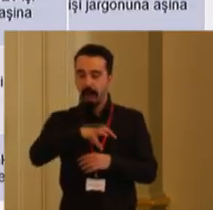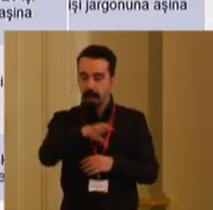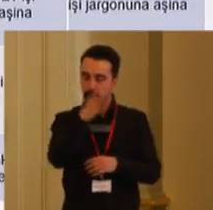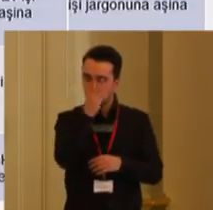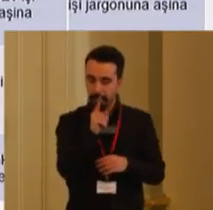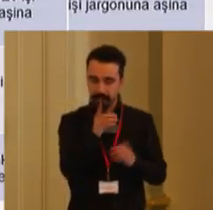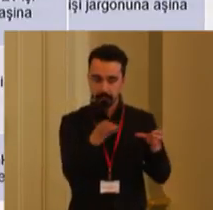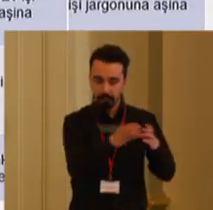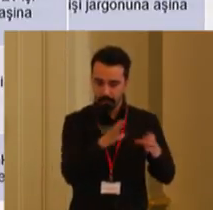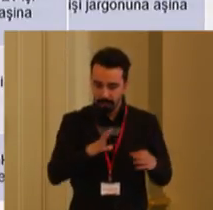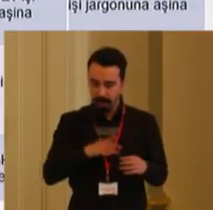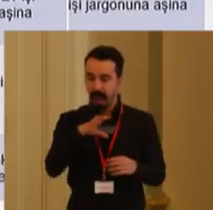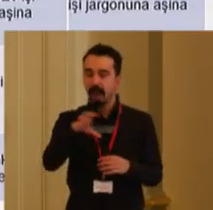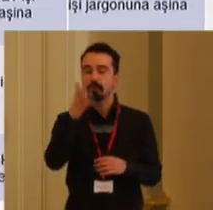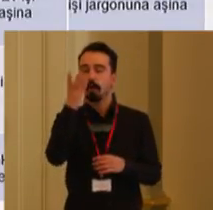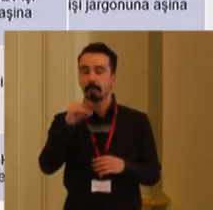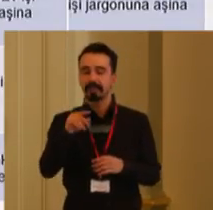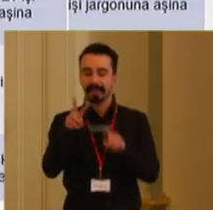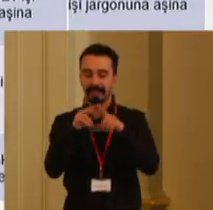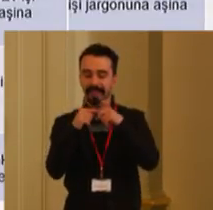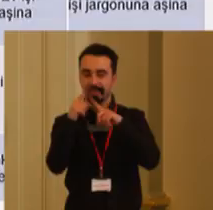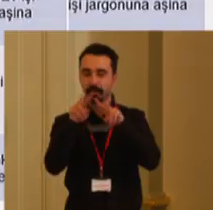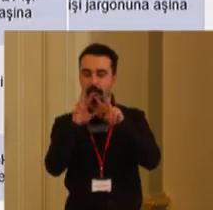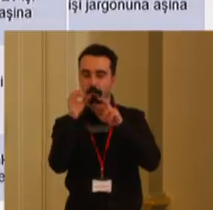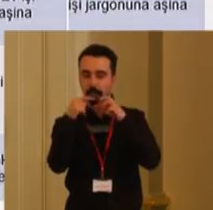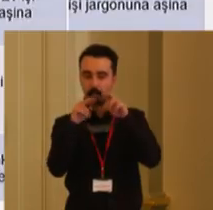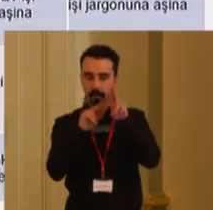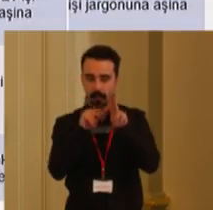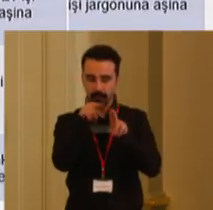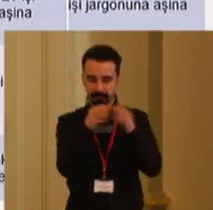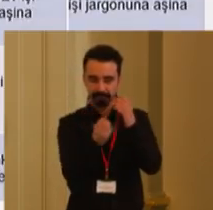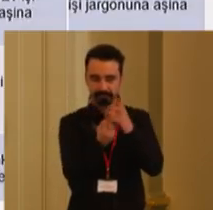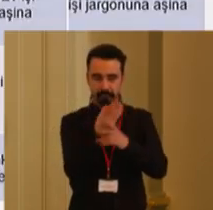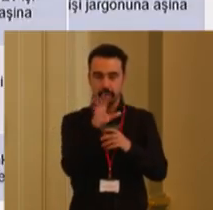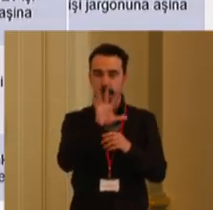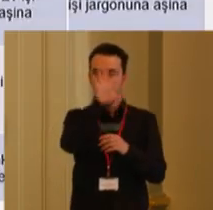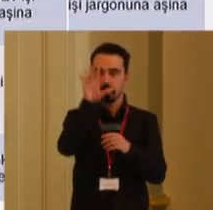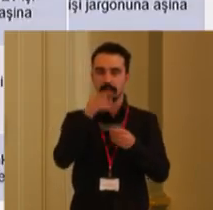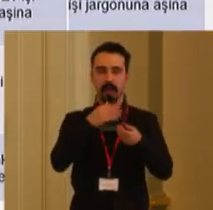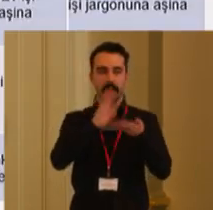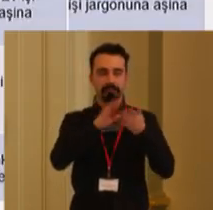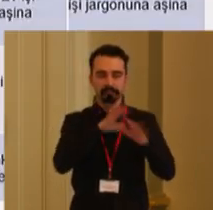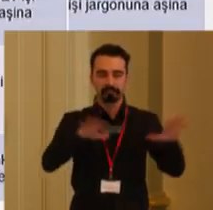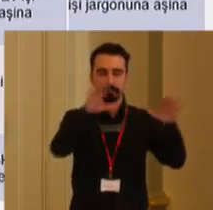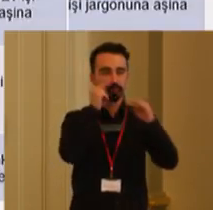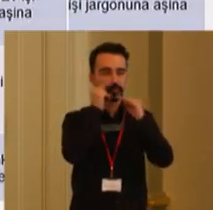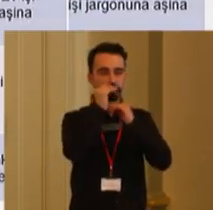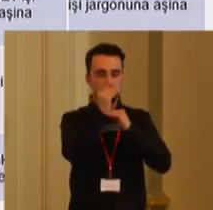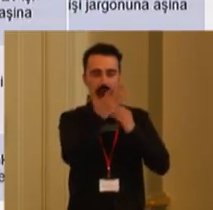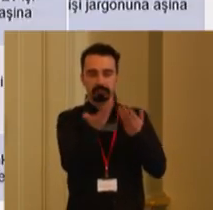levels. There is the privileged. There is another group which is not privileged, but with the networks and with the